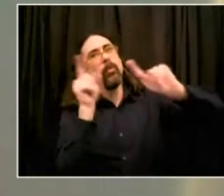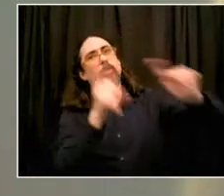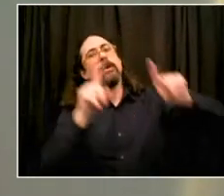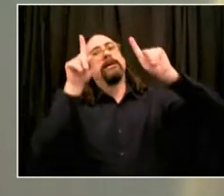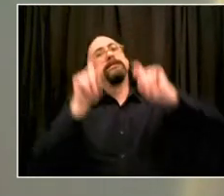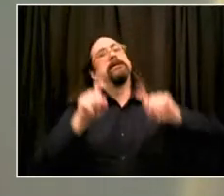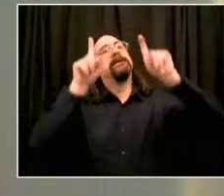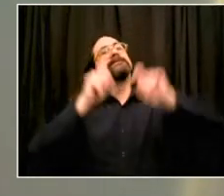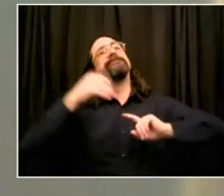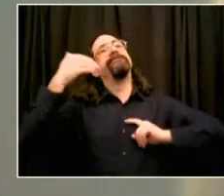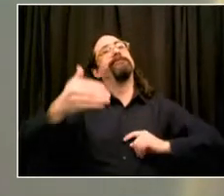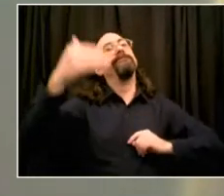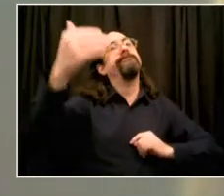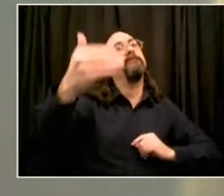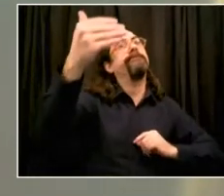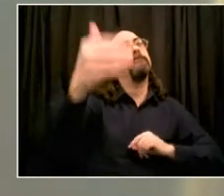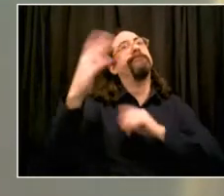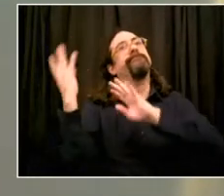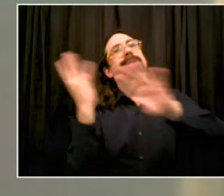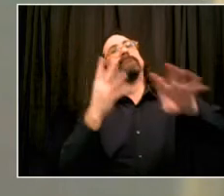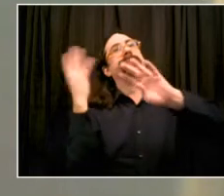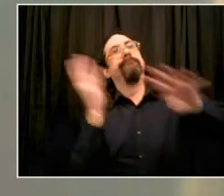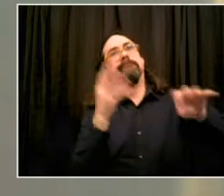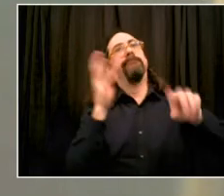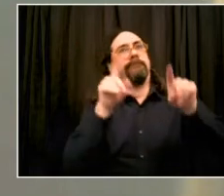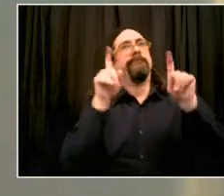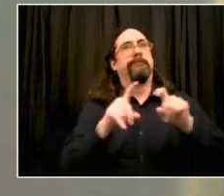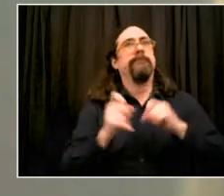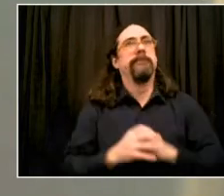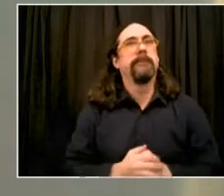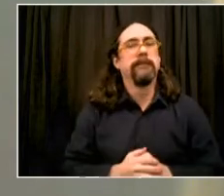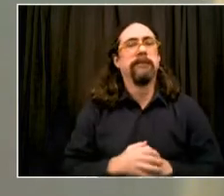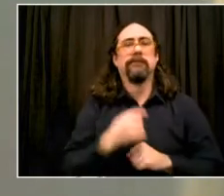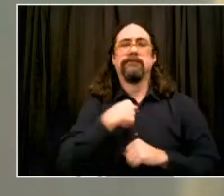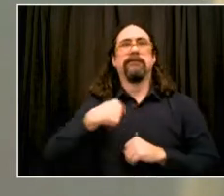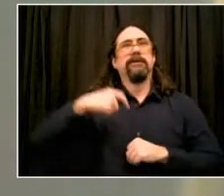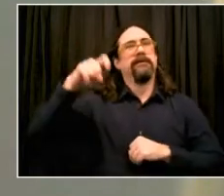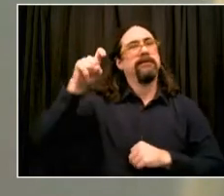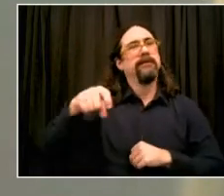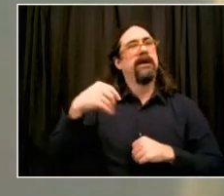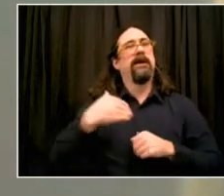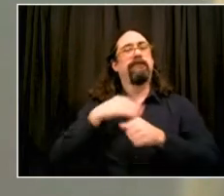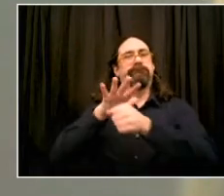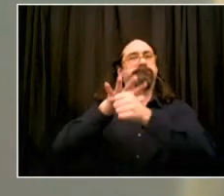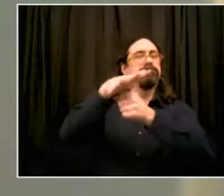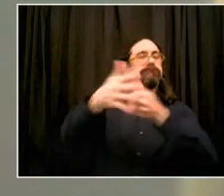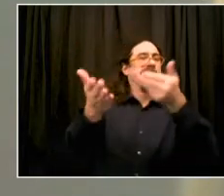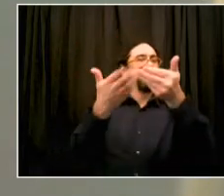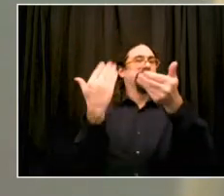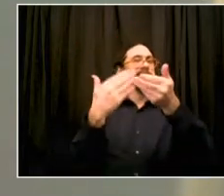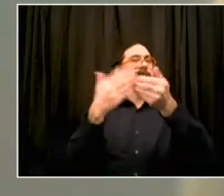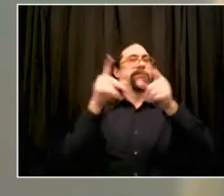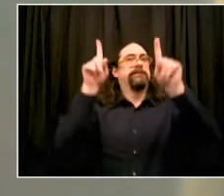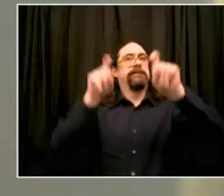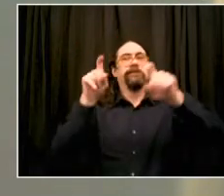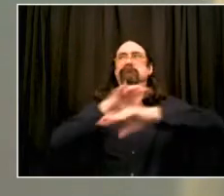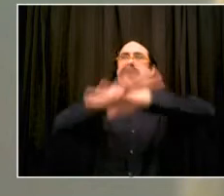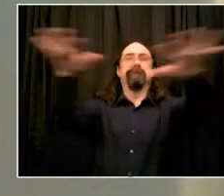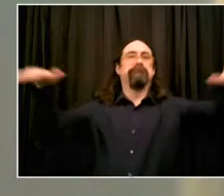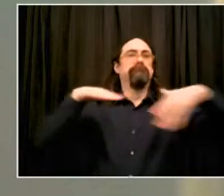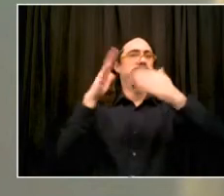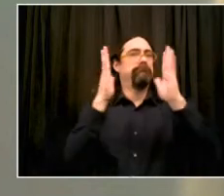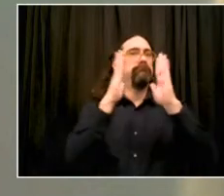testing available so that it is frequent, fast, and affordable to everybody. We have right now